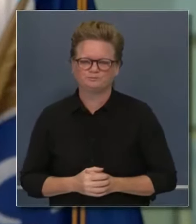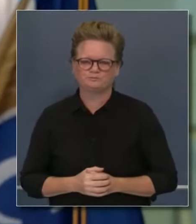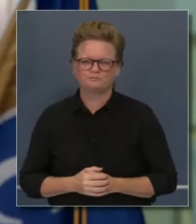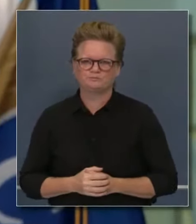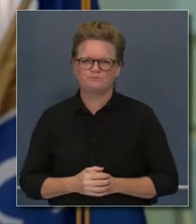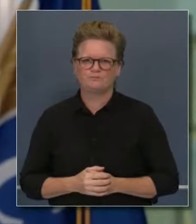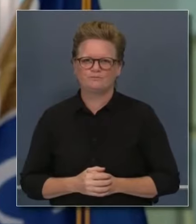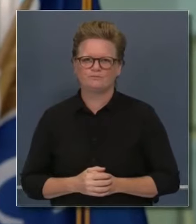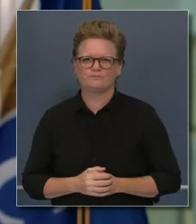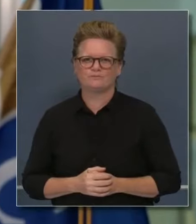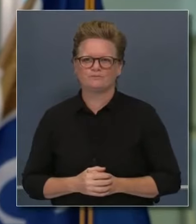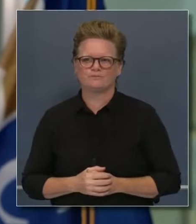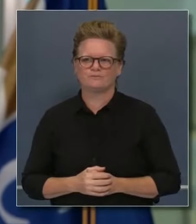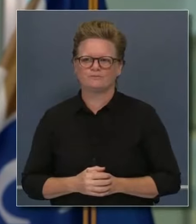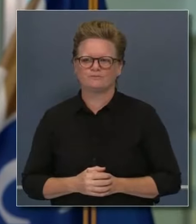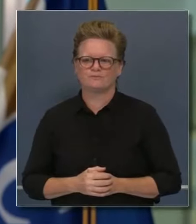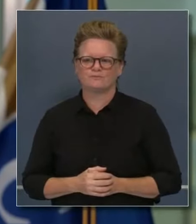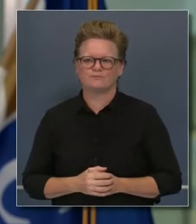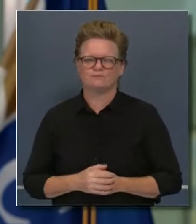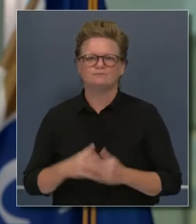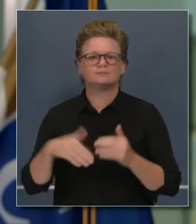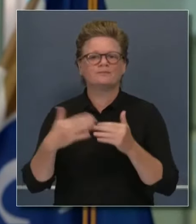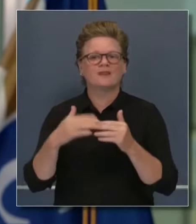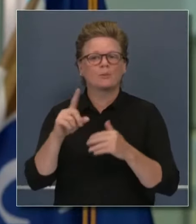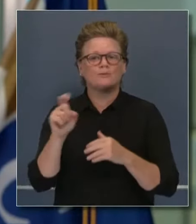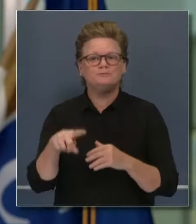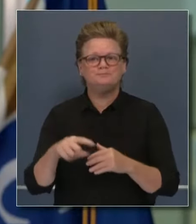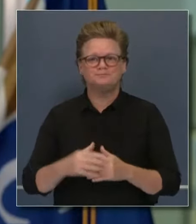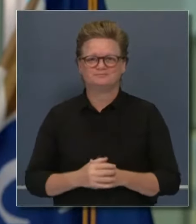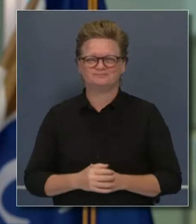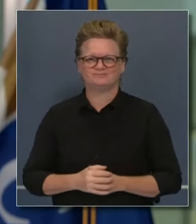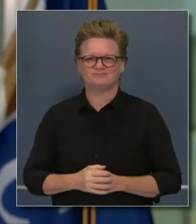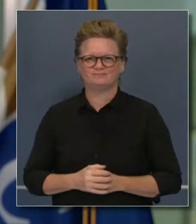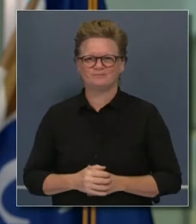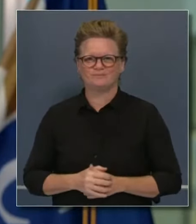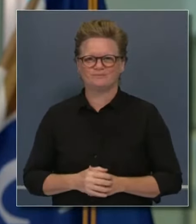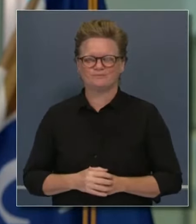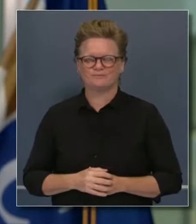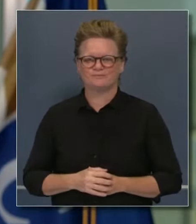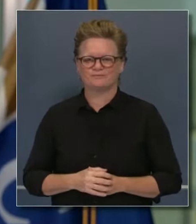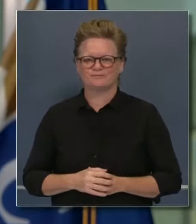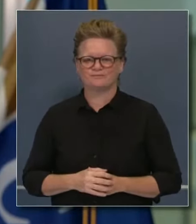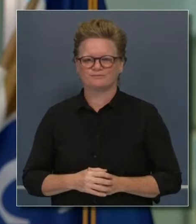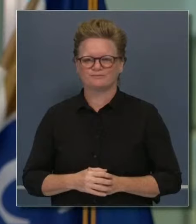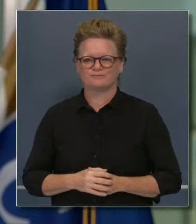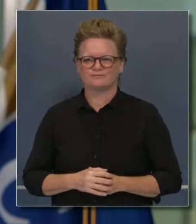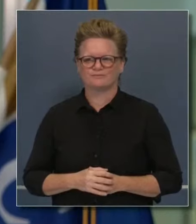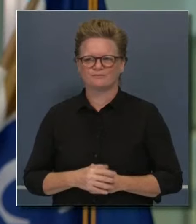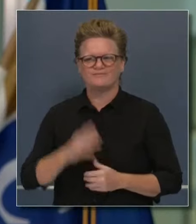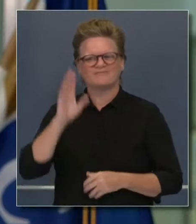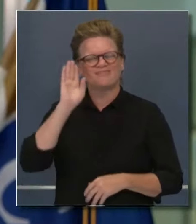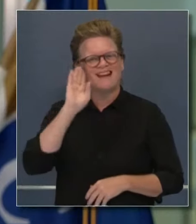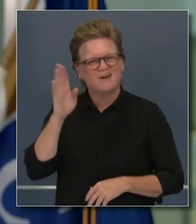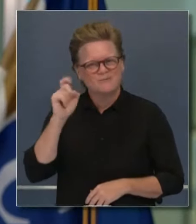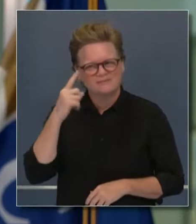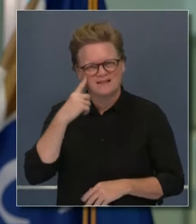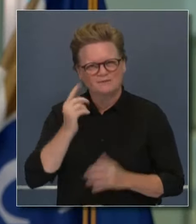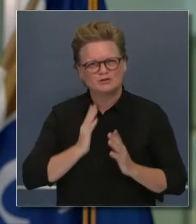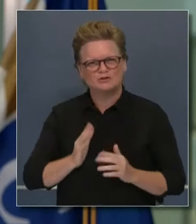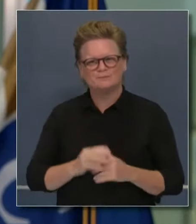Next question. Thank you. David Baker, Bloomberg News. Yes, Governor, you touched on the